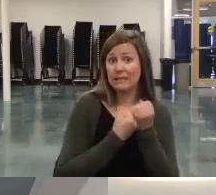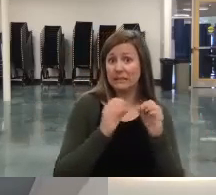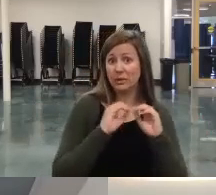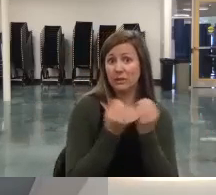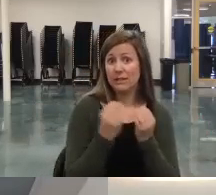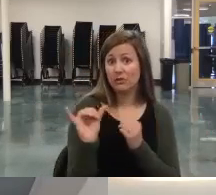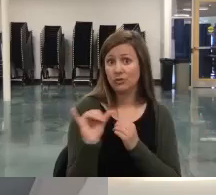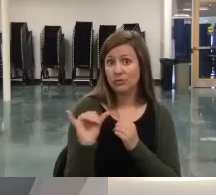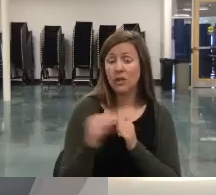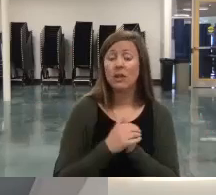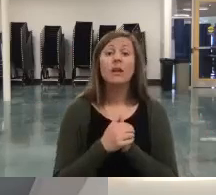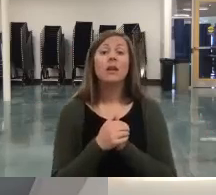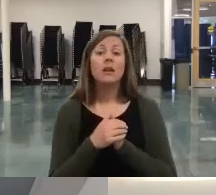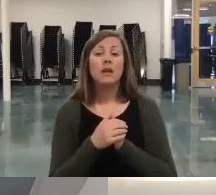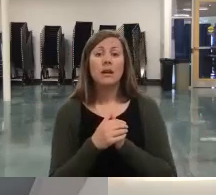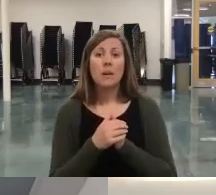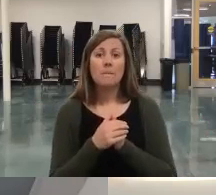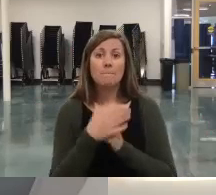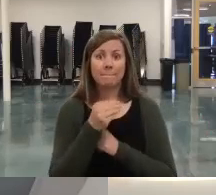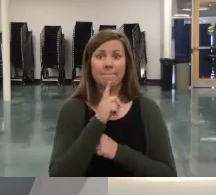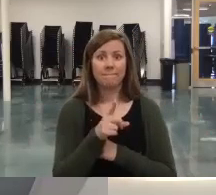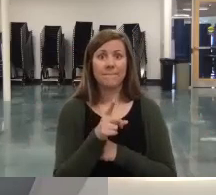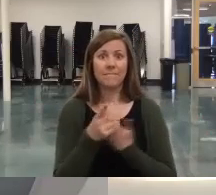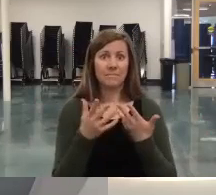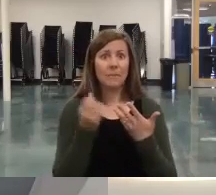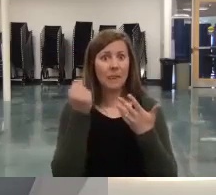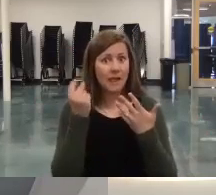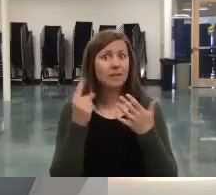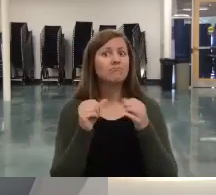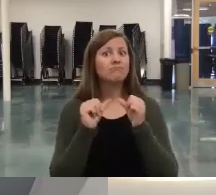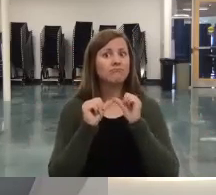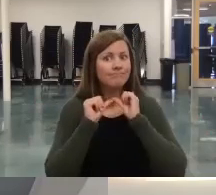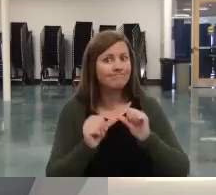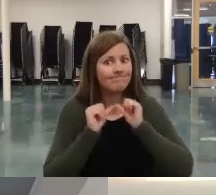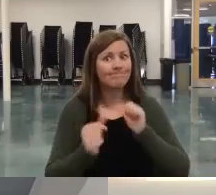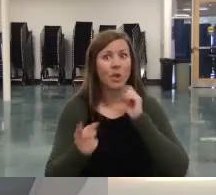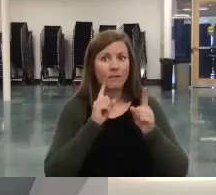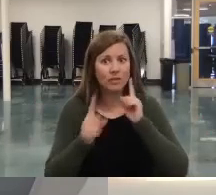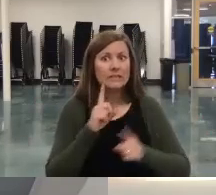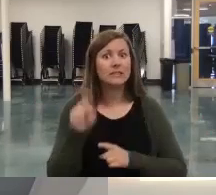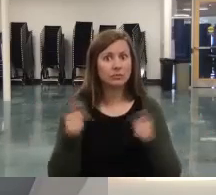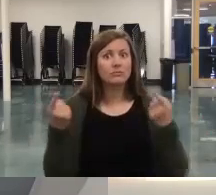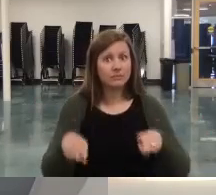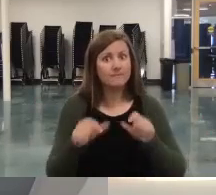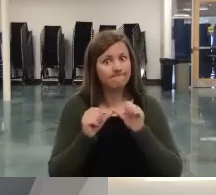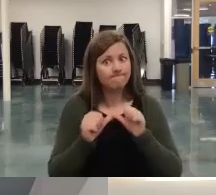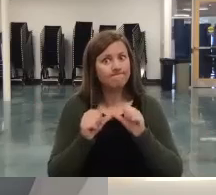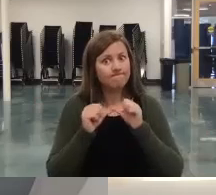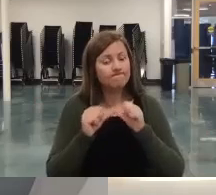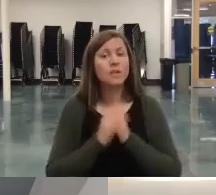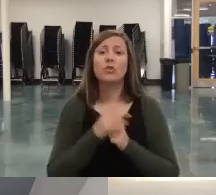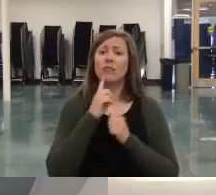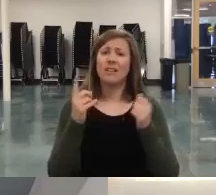and it's a persistent conversation that needs to be had, because there has been a lot